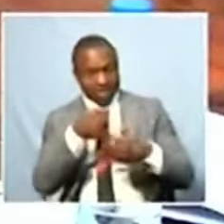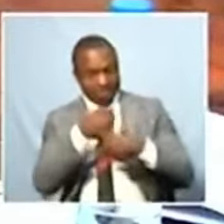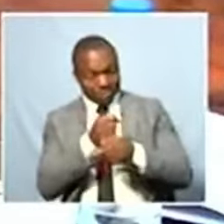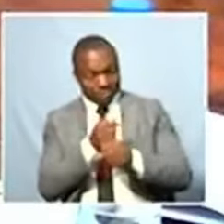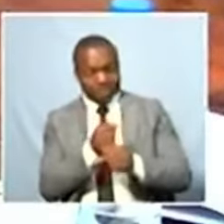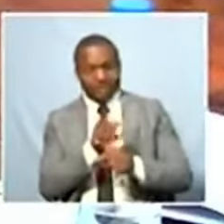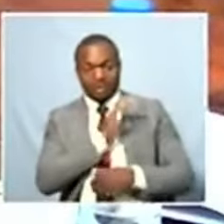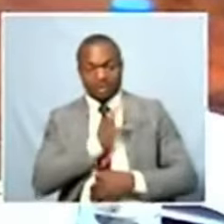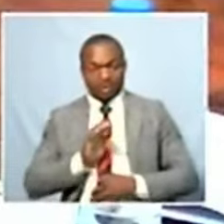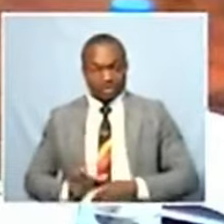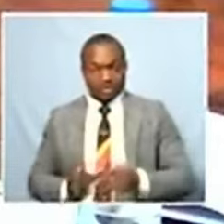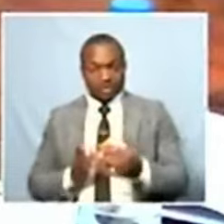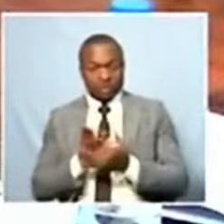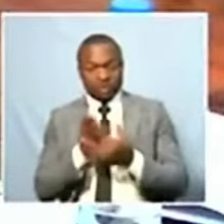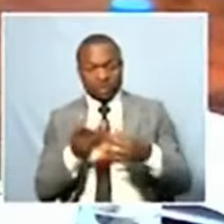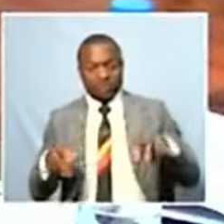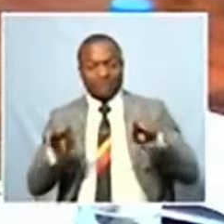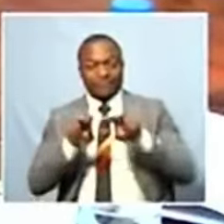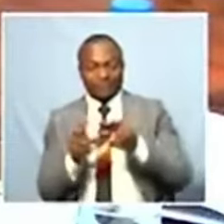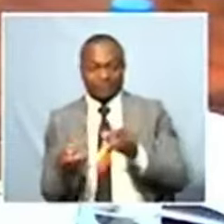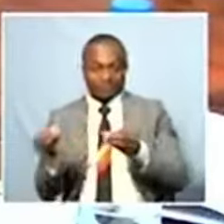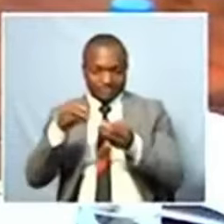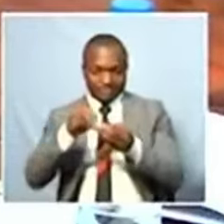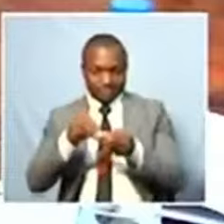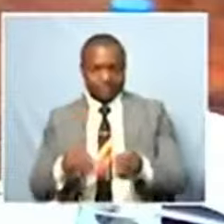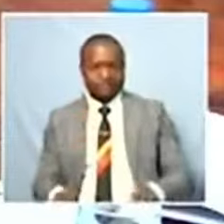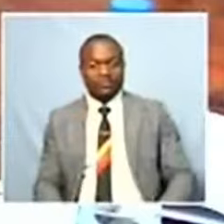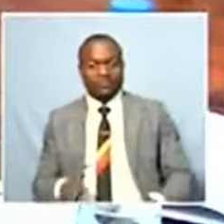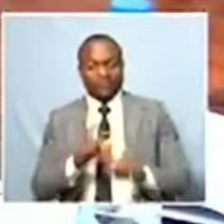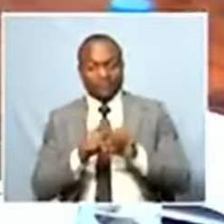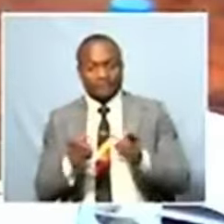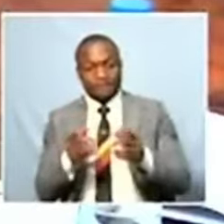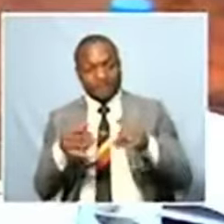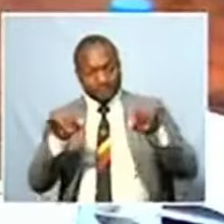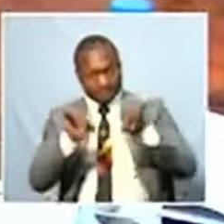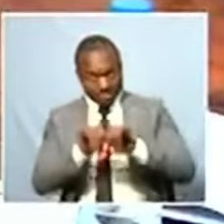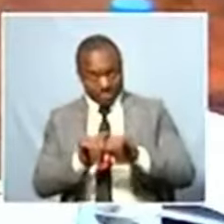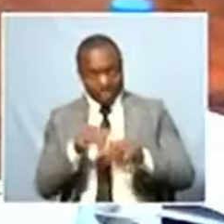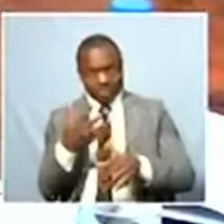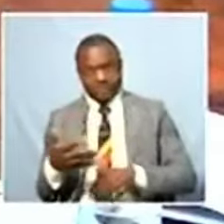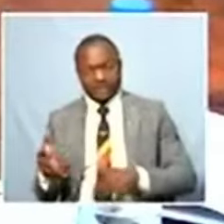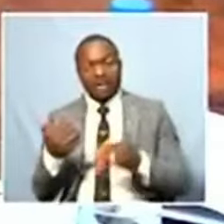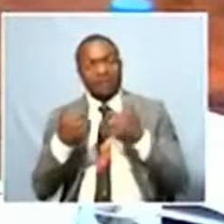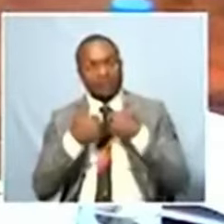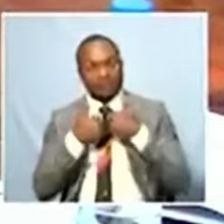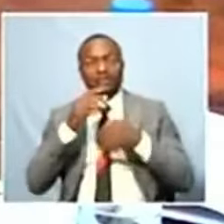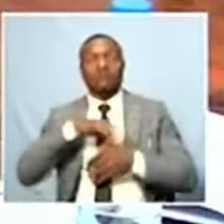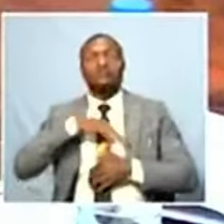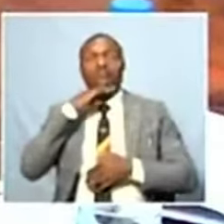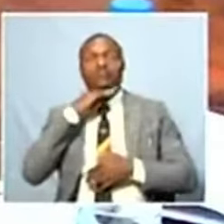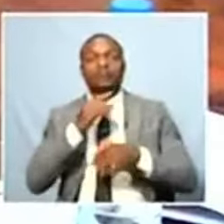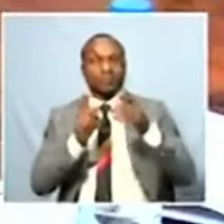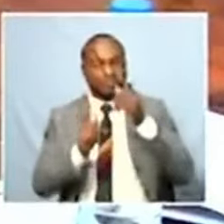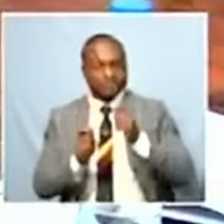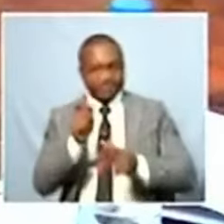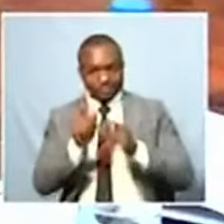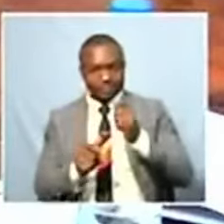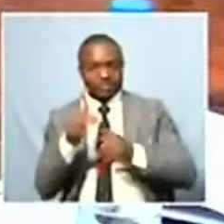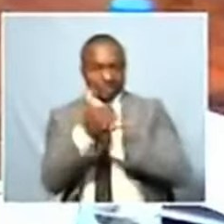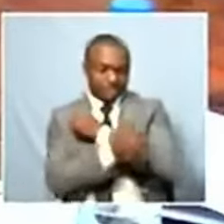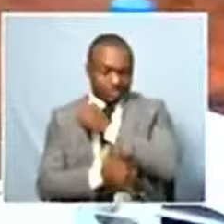It's through the value addition and the like. So, but the key component is, do we have sufficient milk in the country